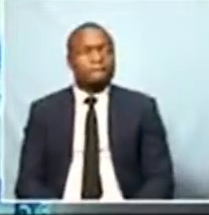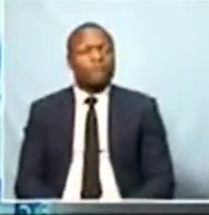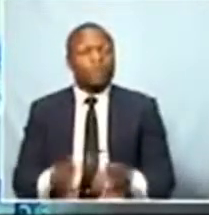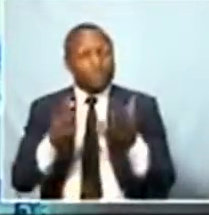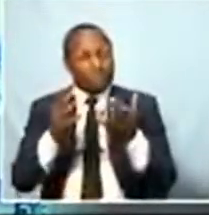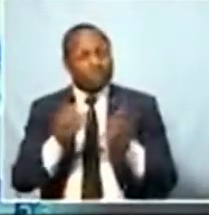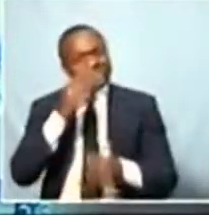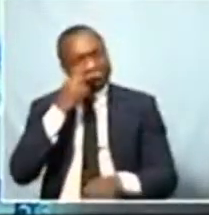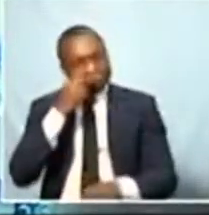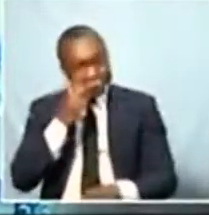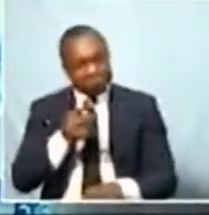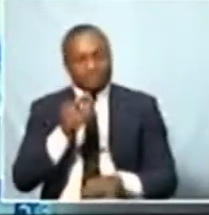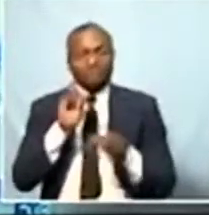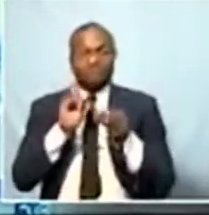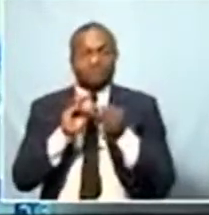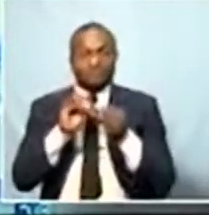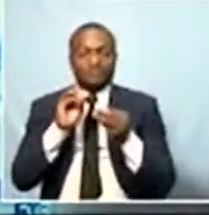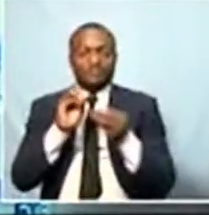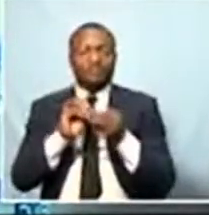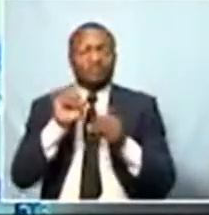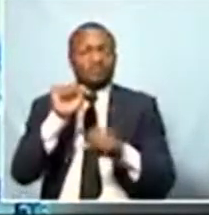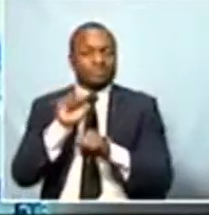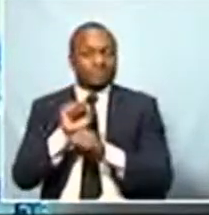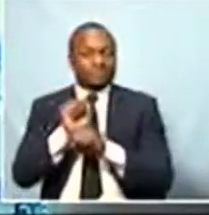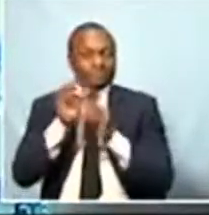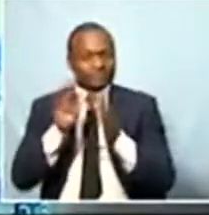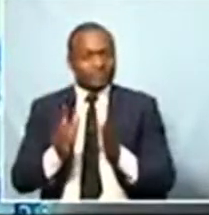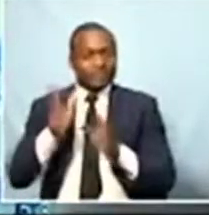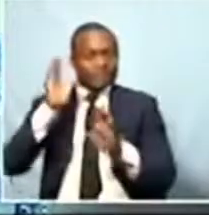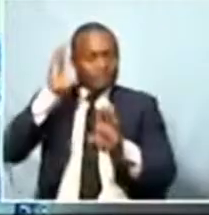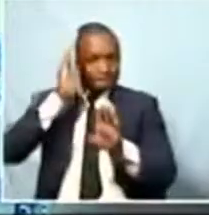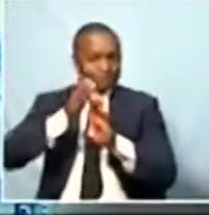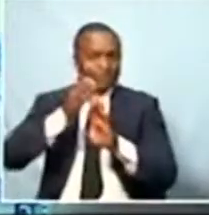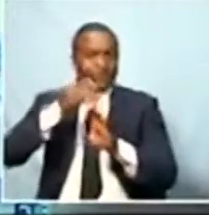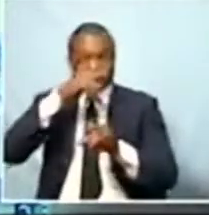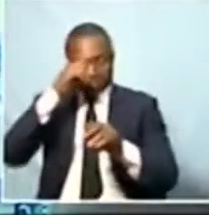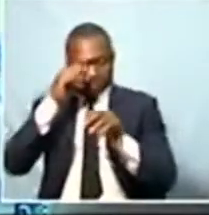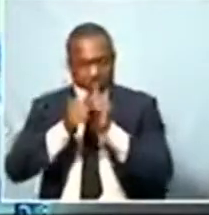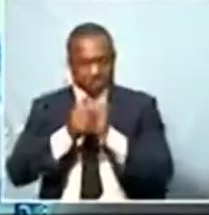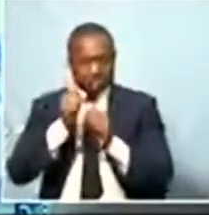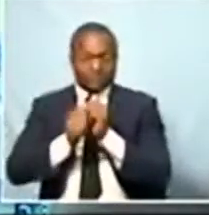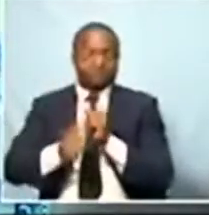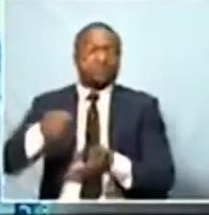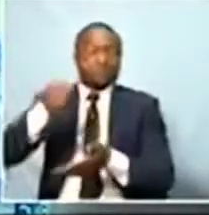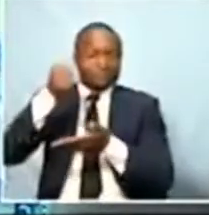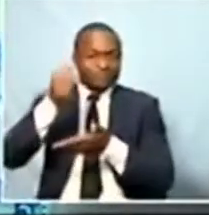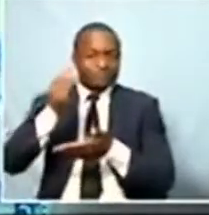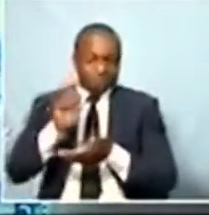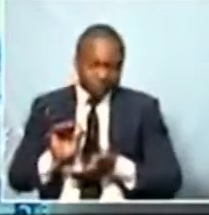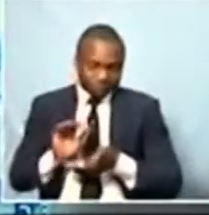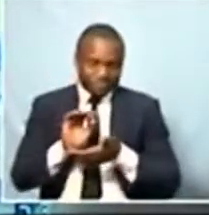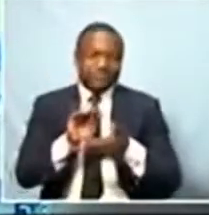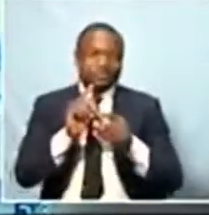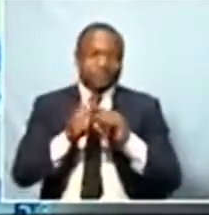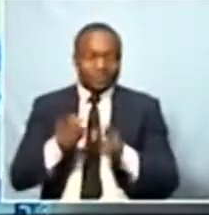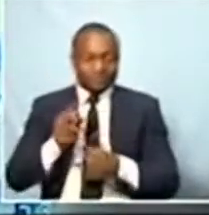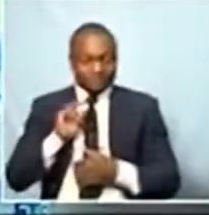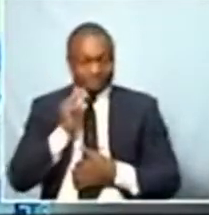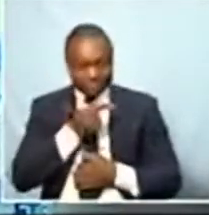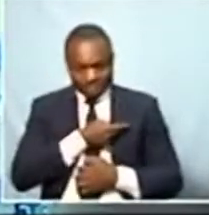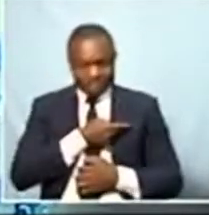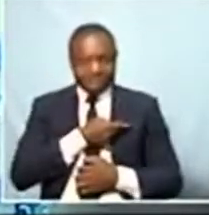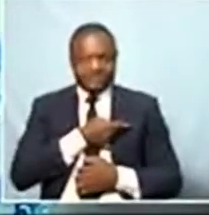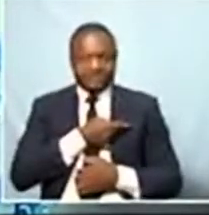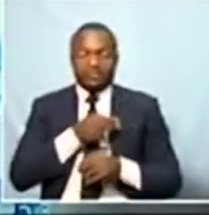want to see more personnel, we're restricted because of our budget allocation. But indeed, for us to be able